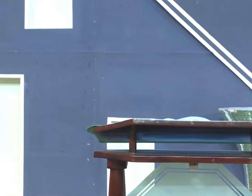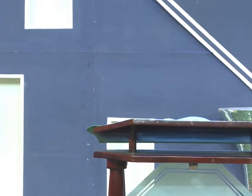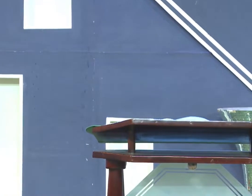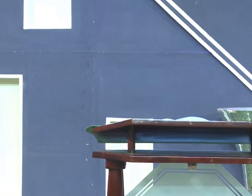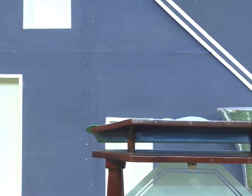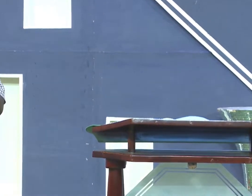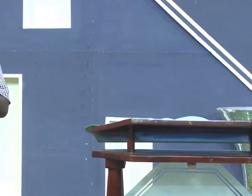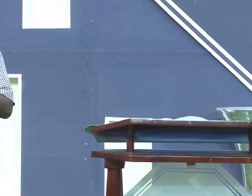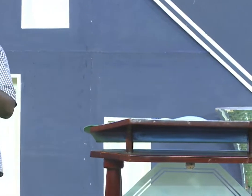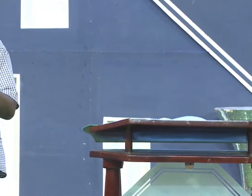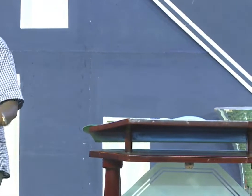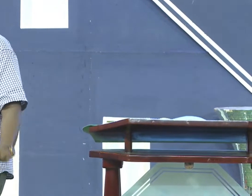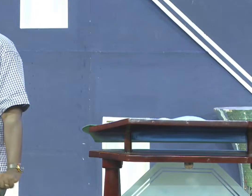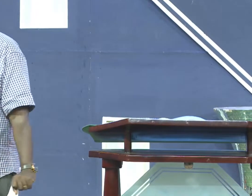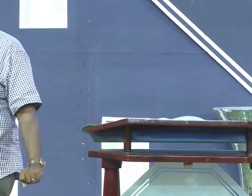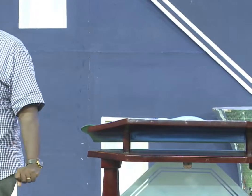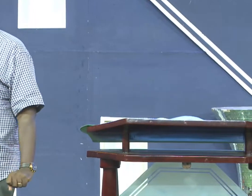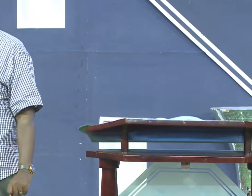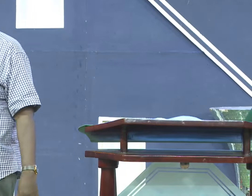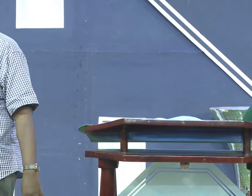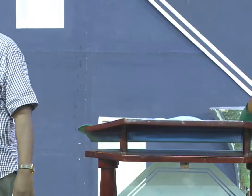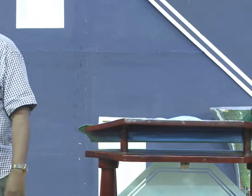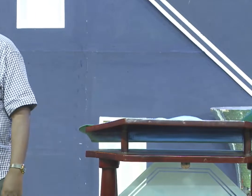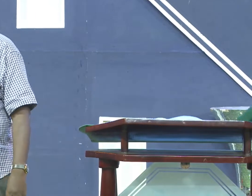You know, not seeing is not a good thing.